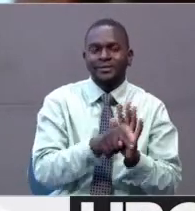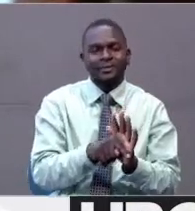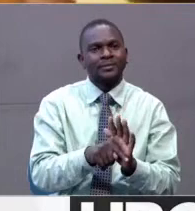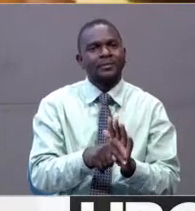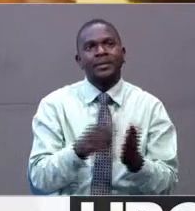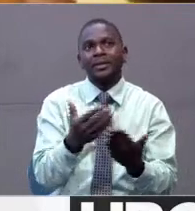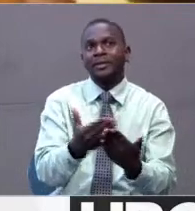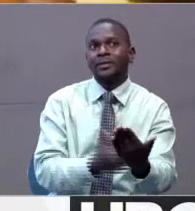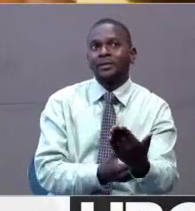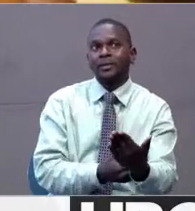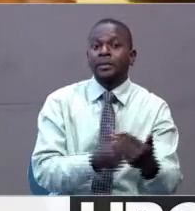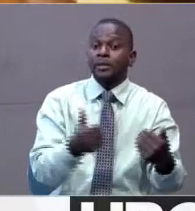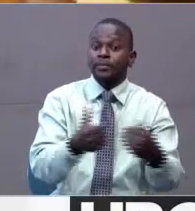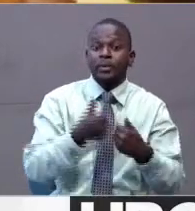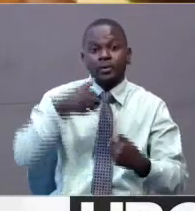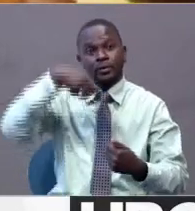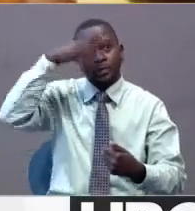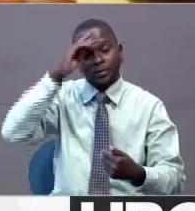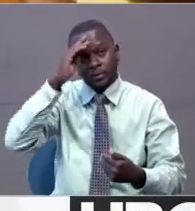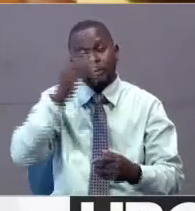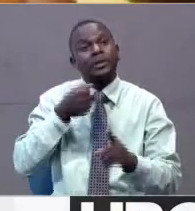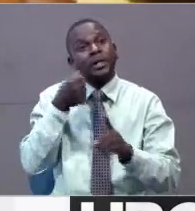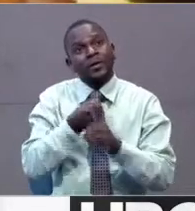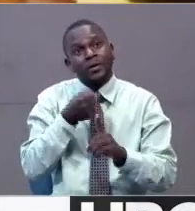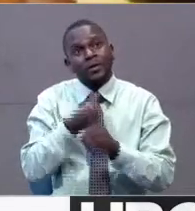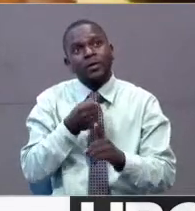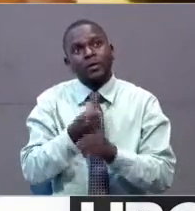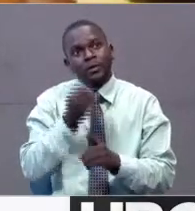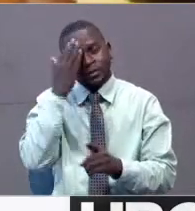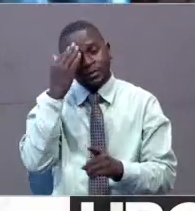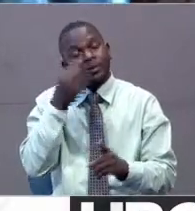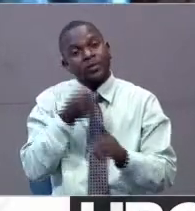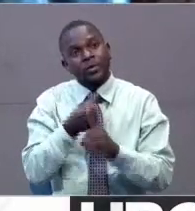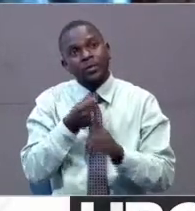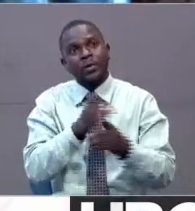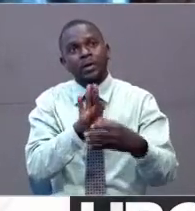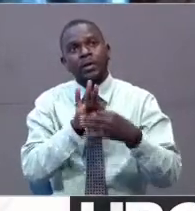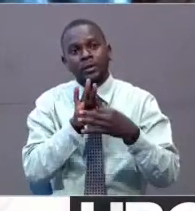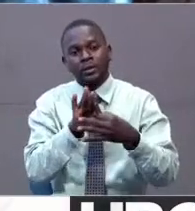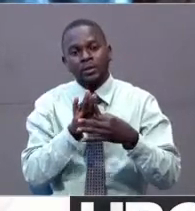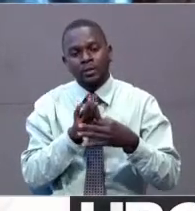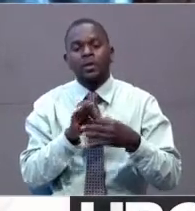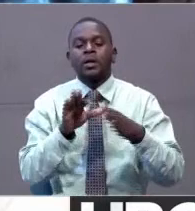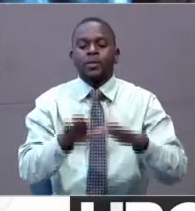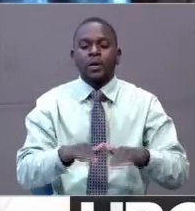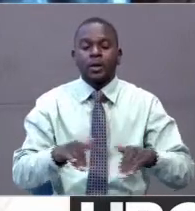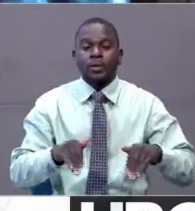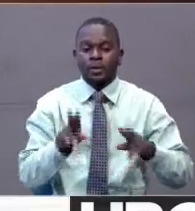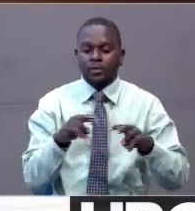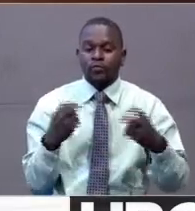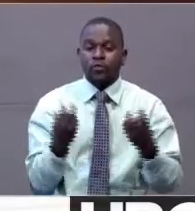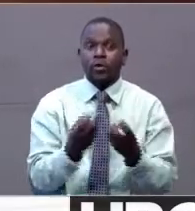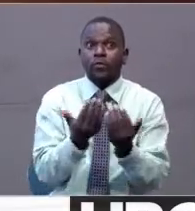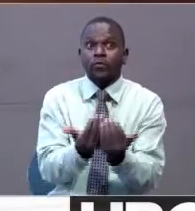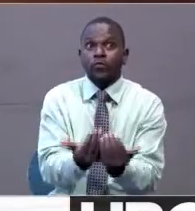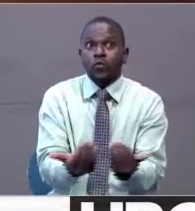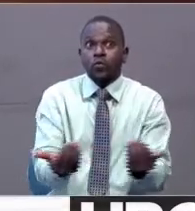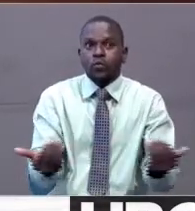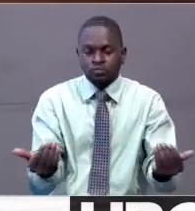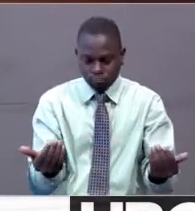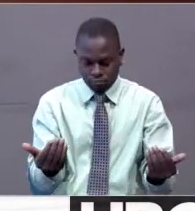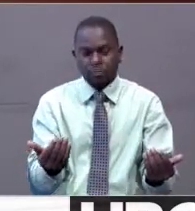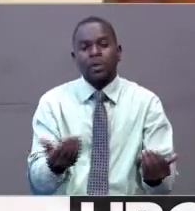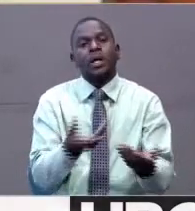sentiments. Give me a reason to fight on. I know that you are fighting along with me. The Parliamentary Forum for Children is a